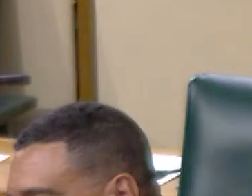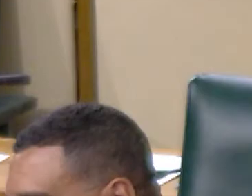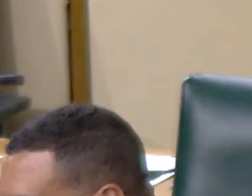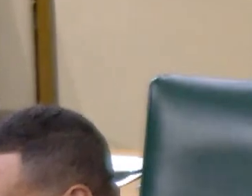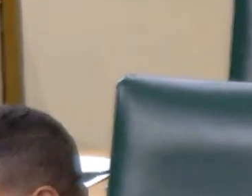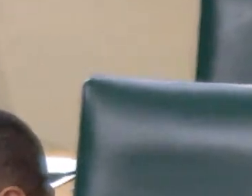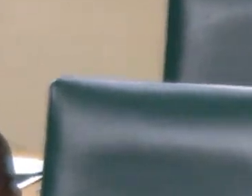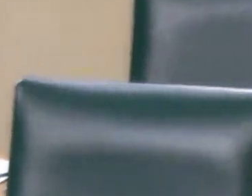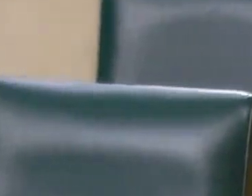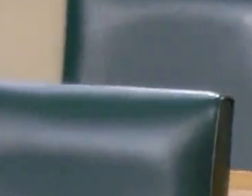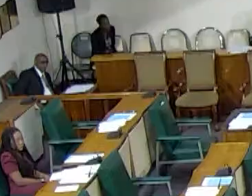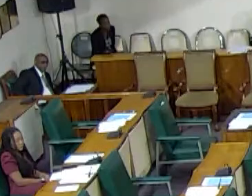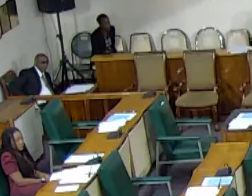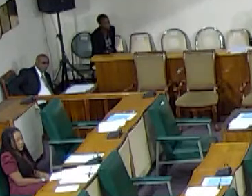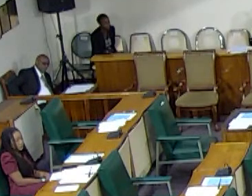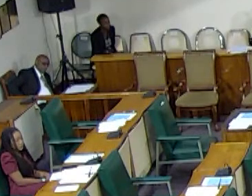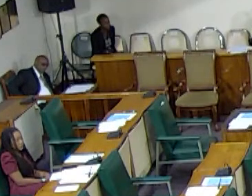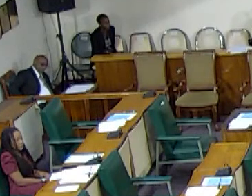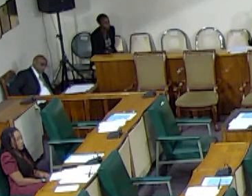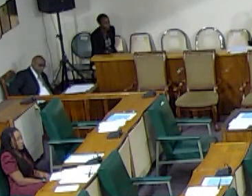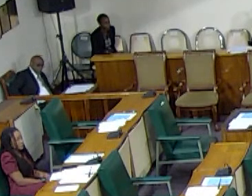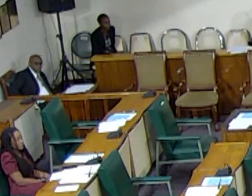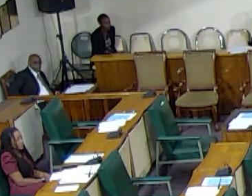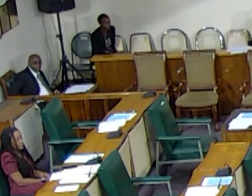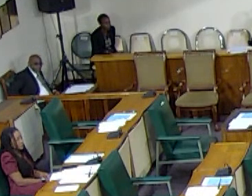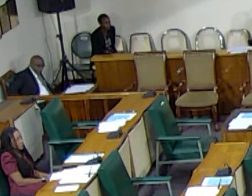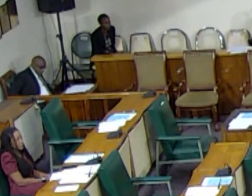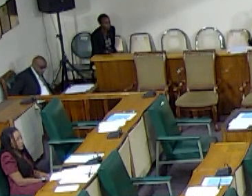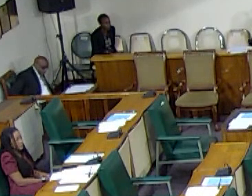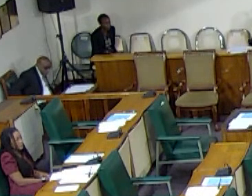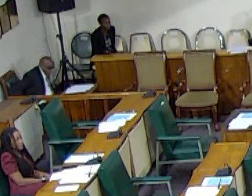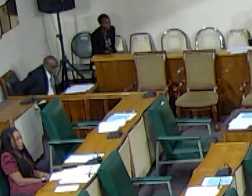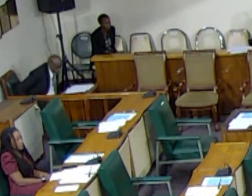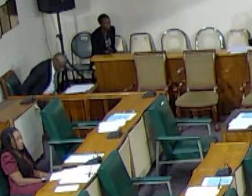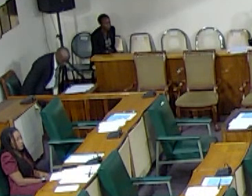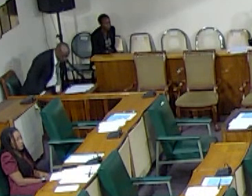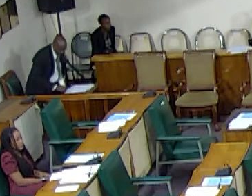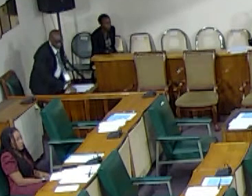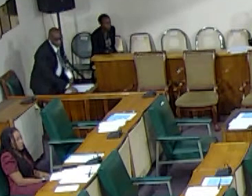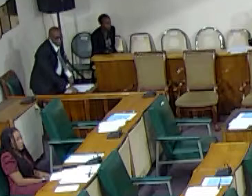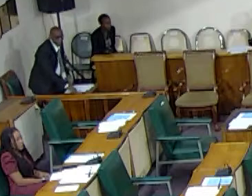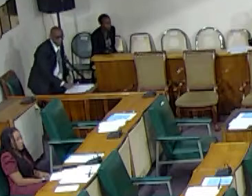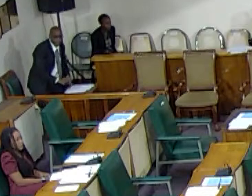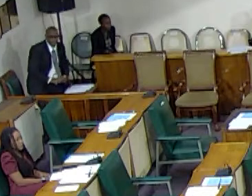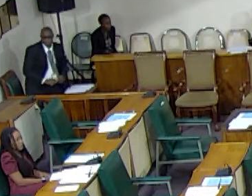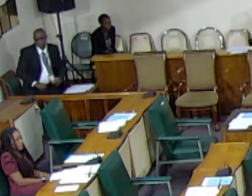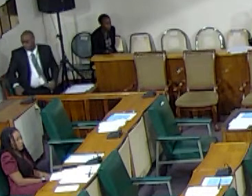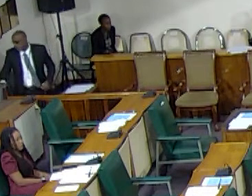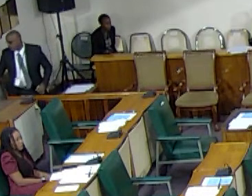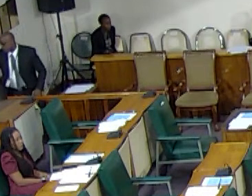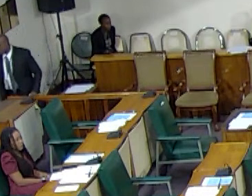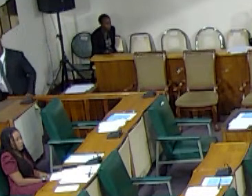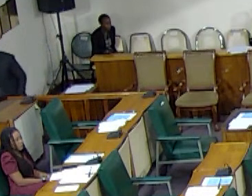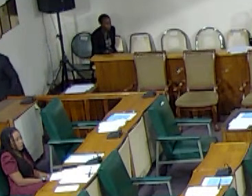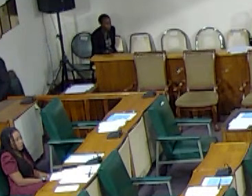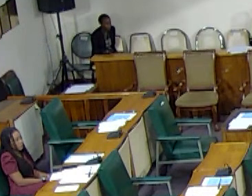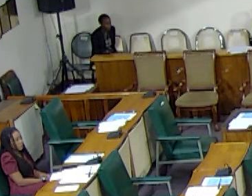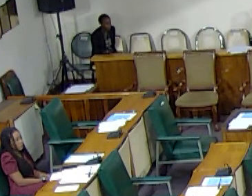But I'd like to use the opportunity to thank the members for coming out to Parliament at such short